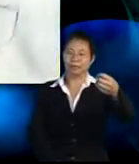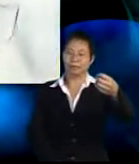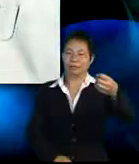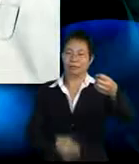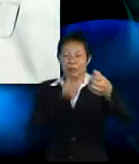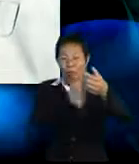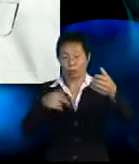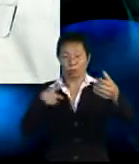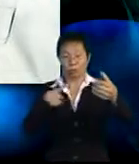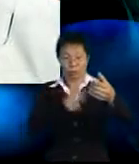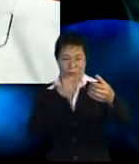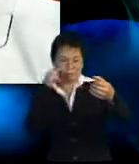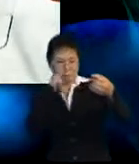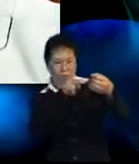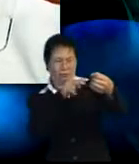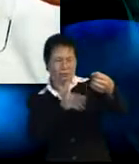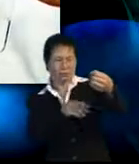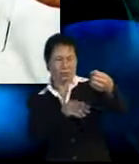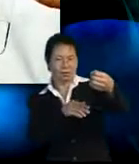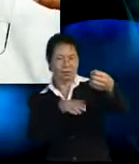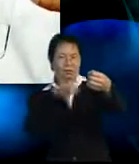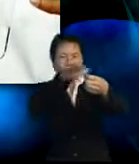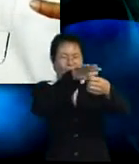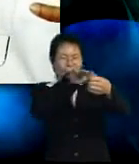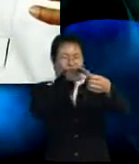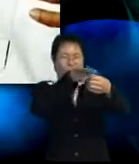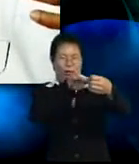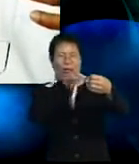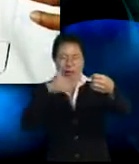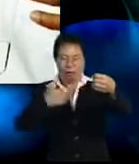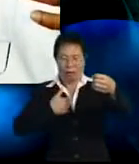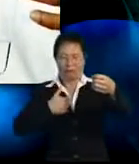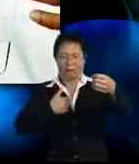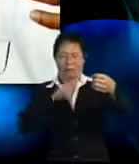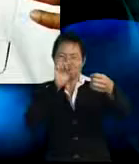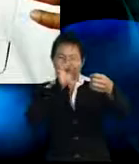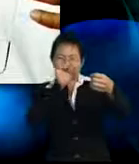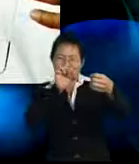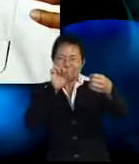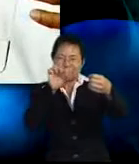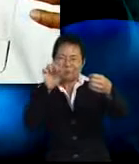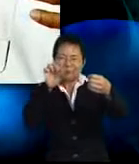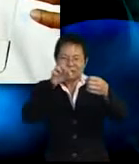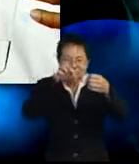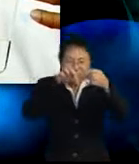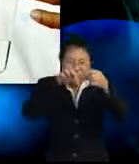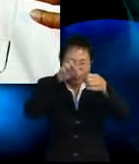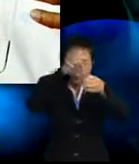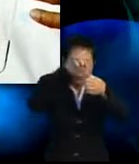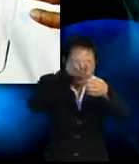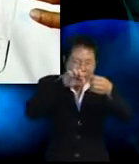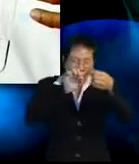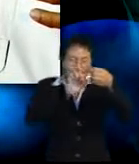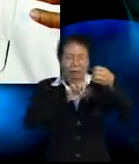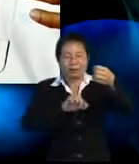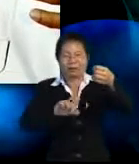What do we see here? A cloudy emulsion that contains tiny fat droplets. This